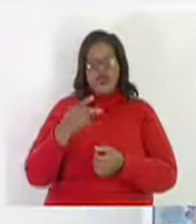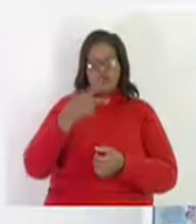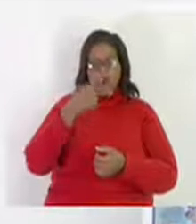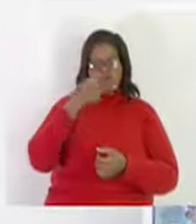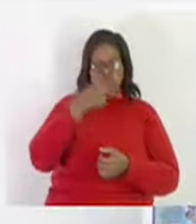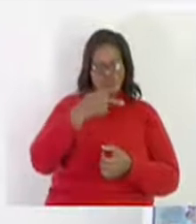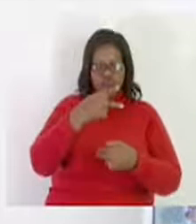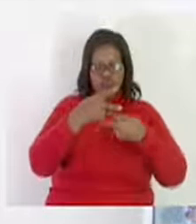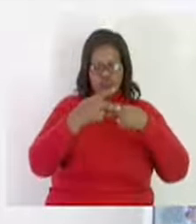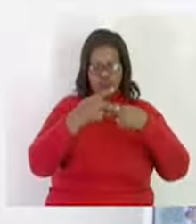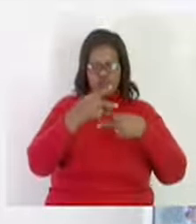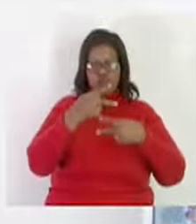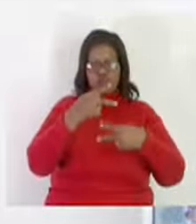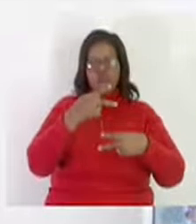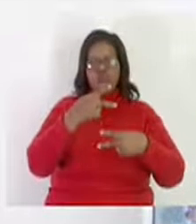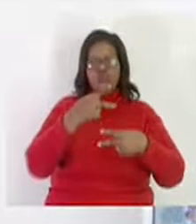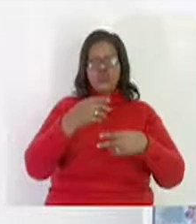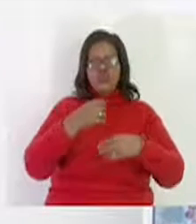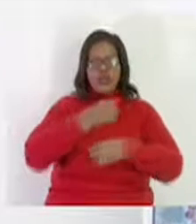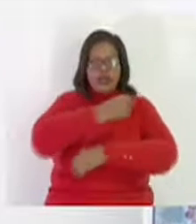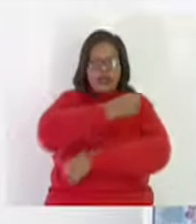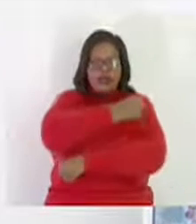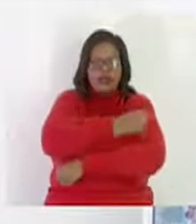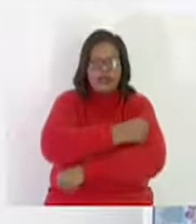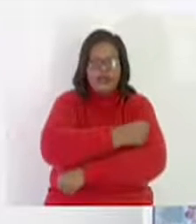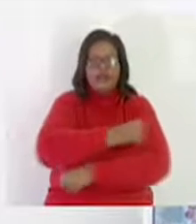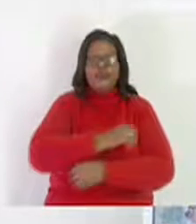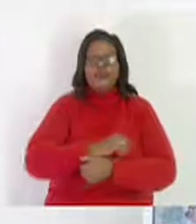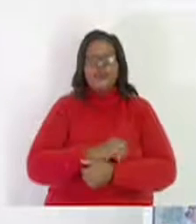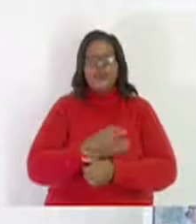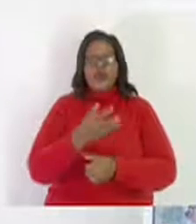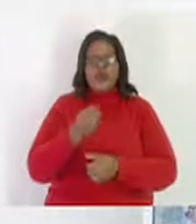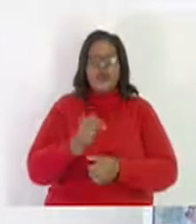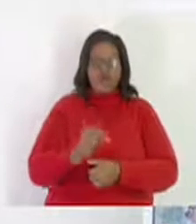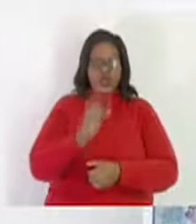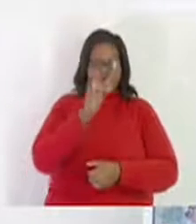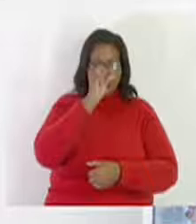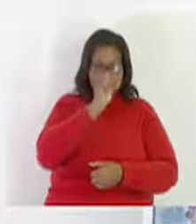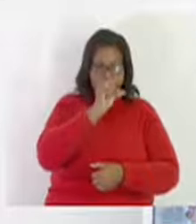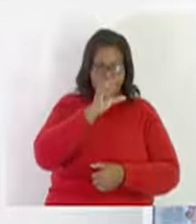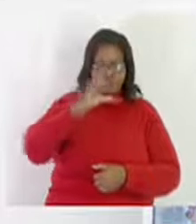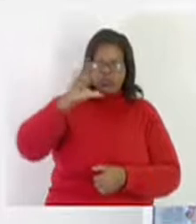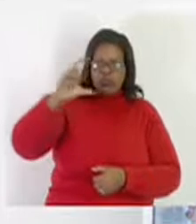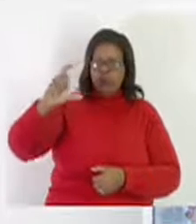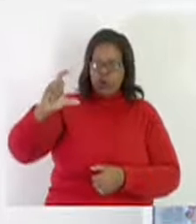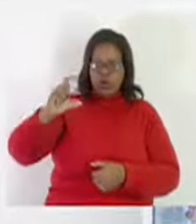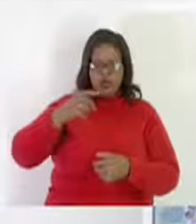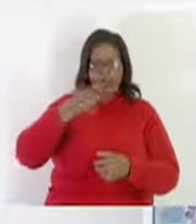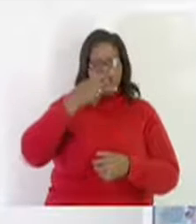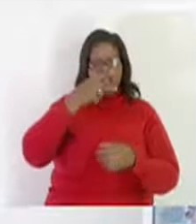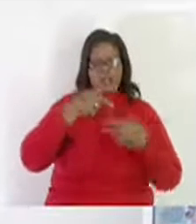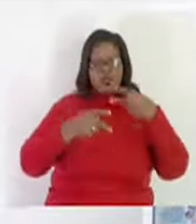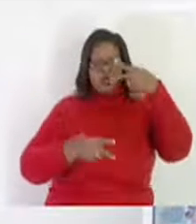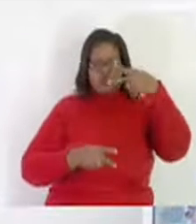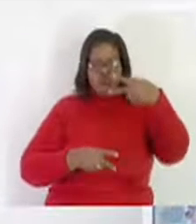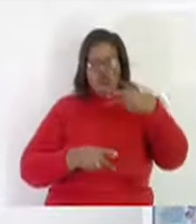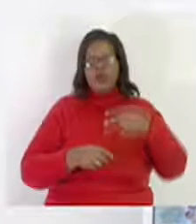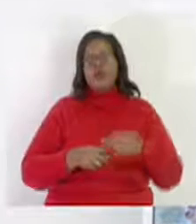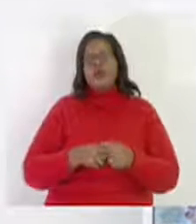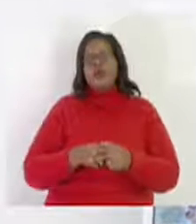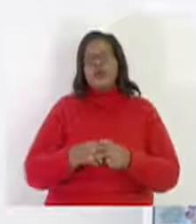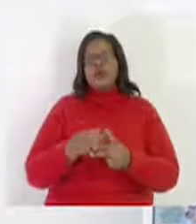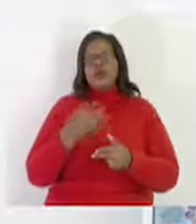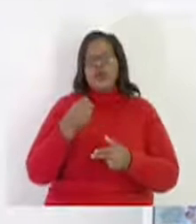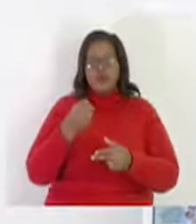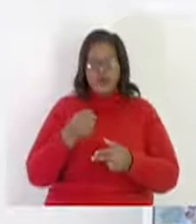There is one which is called smaller than or less than, greater than,